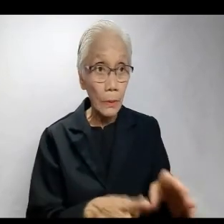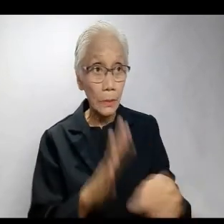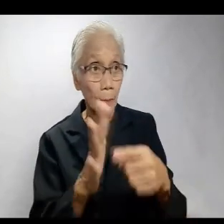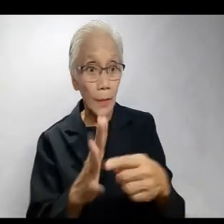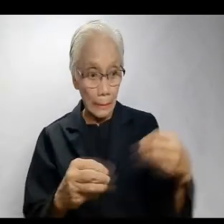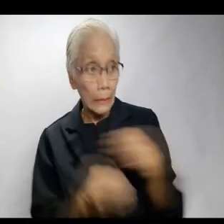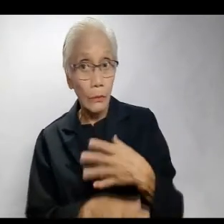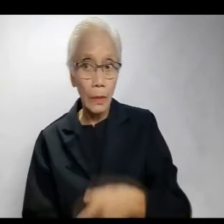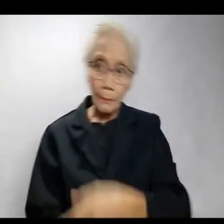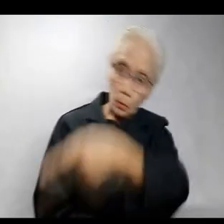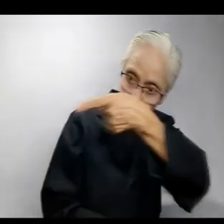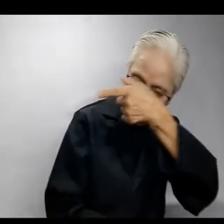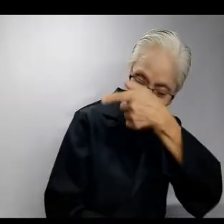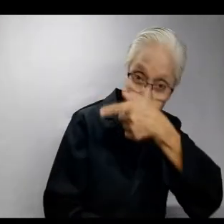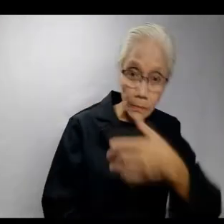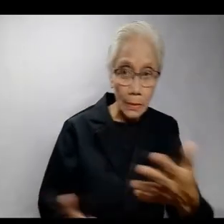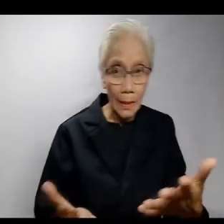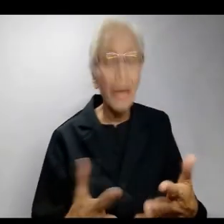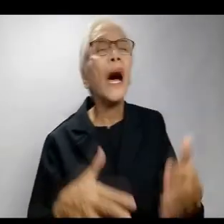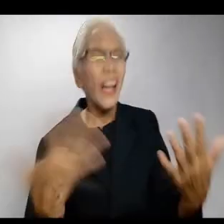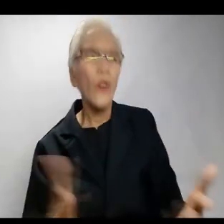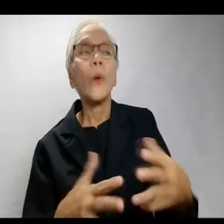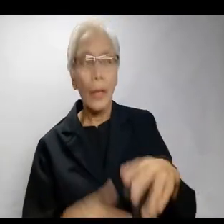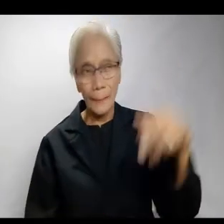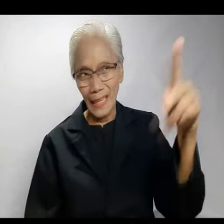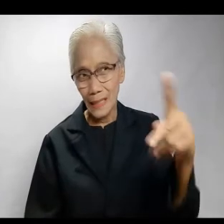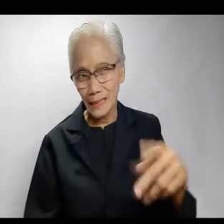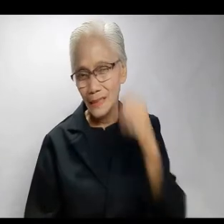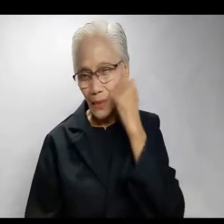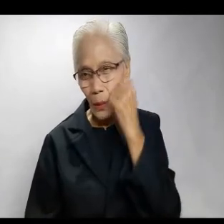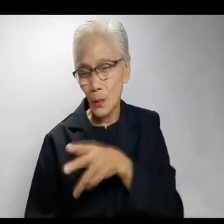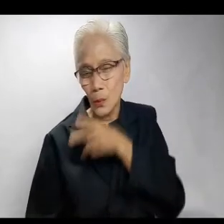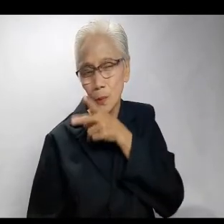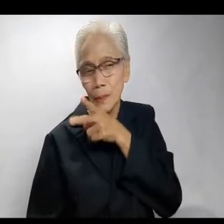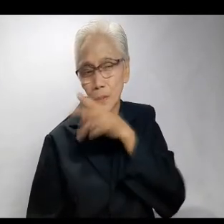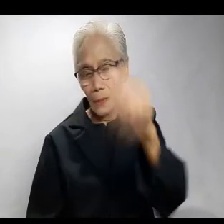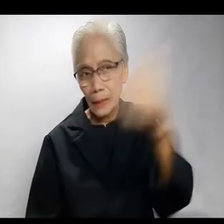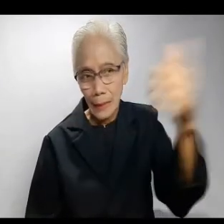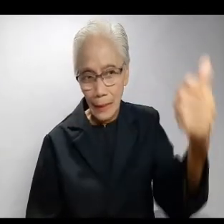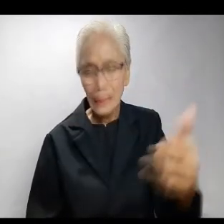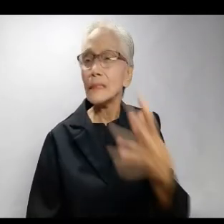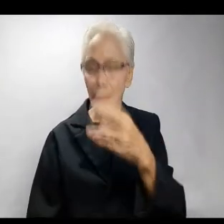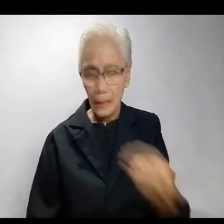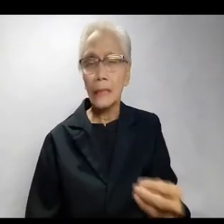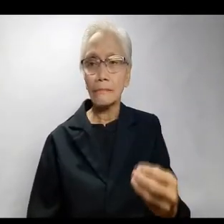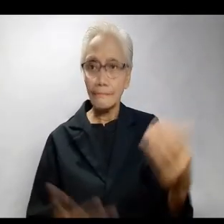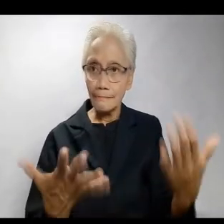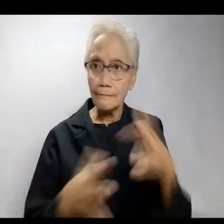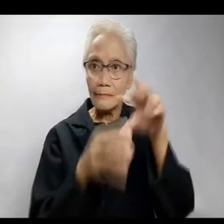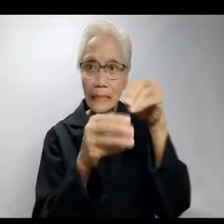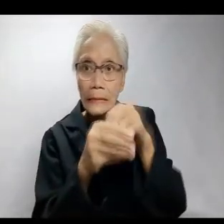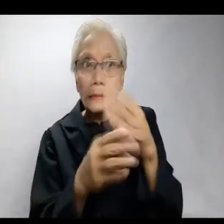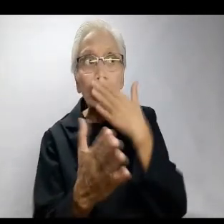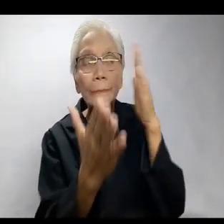yan, maninindak pa yan by pointing a gun at you. A Pharisite is always suspicious of others